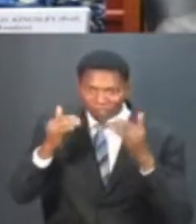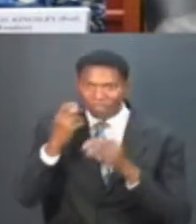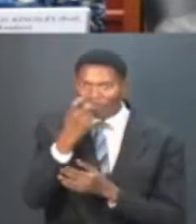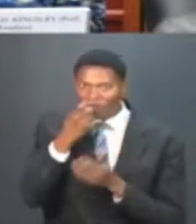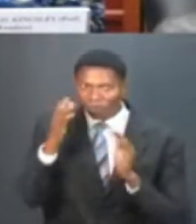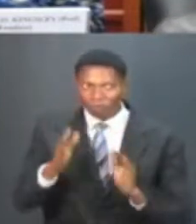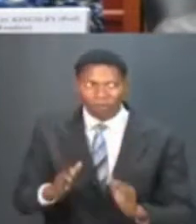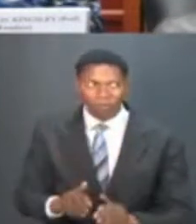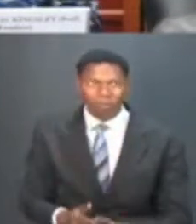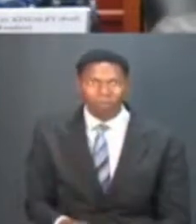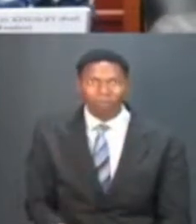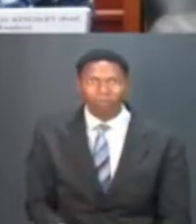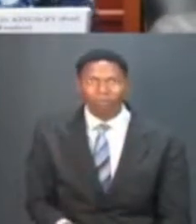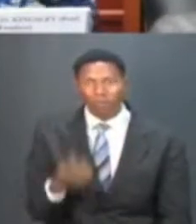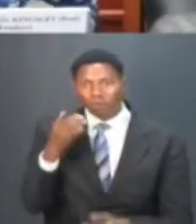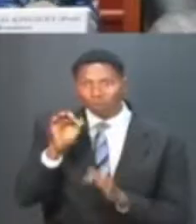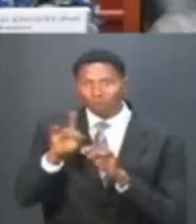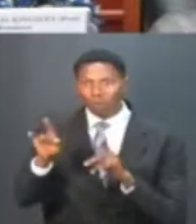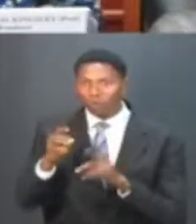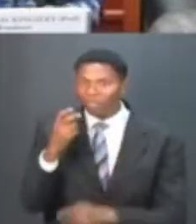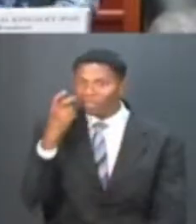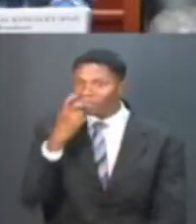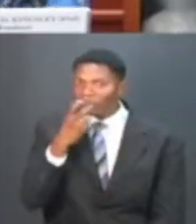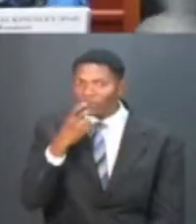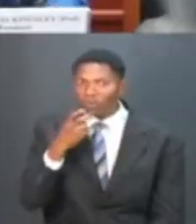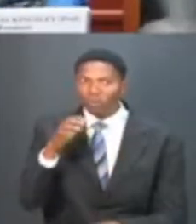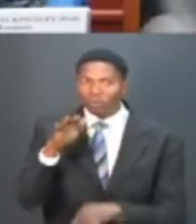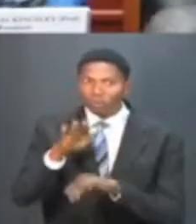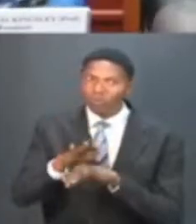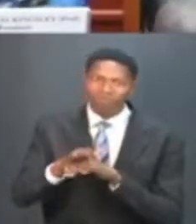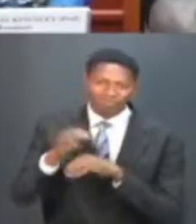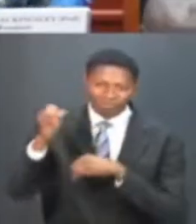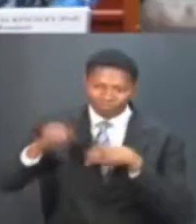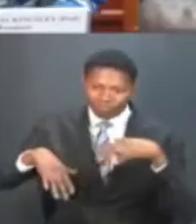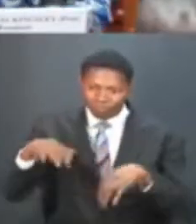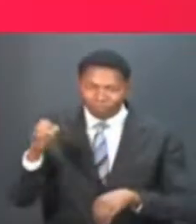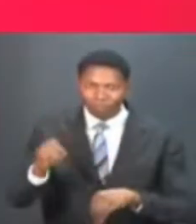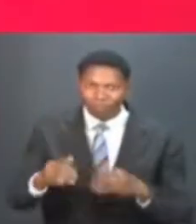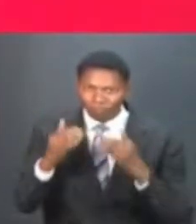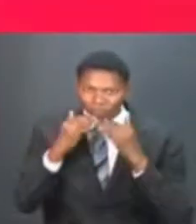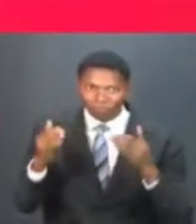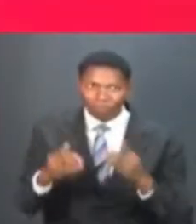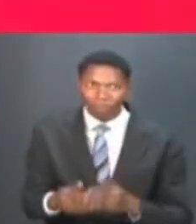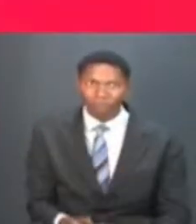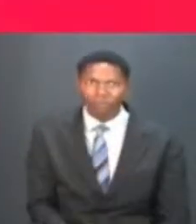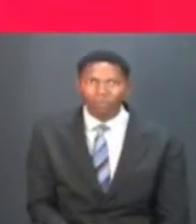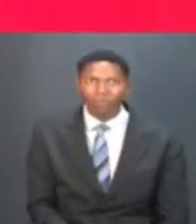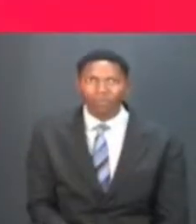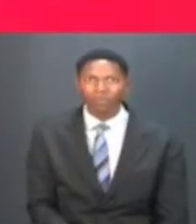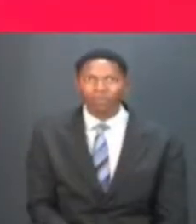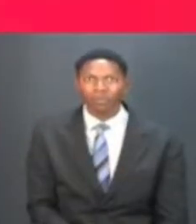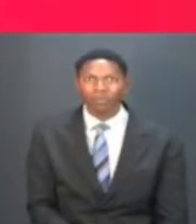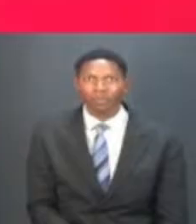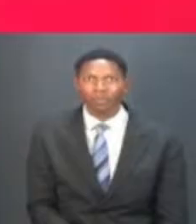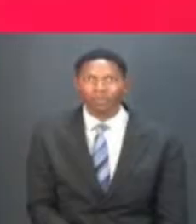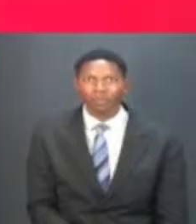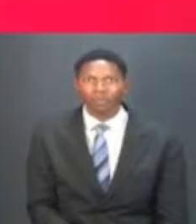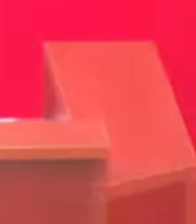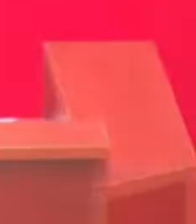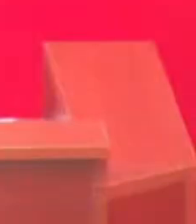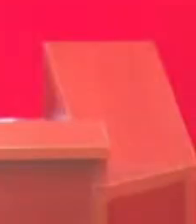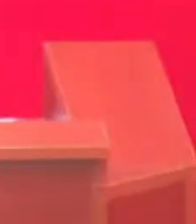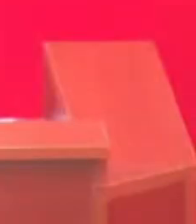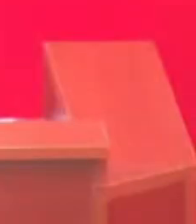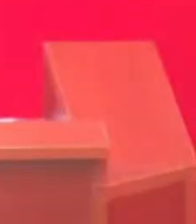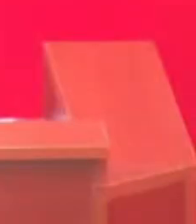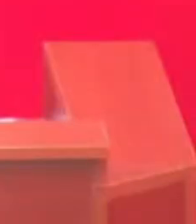this opportunity to speak on this statement. Thank you. Yes, Honourable Member.